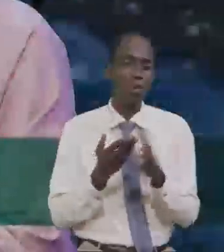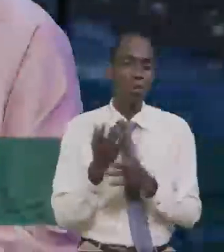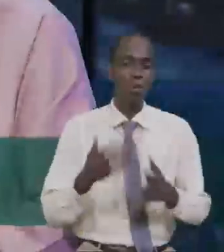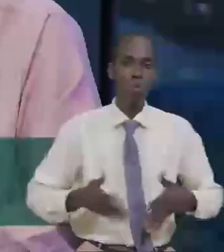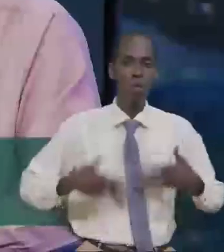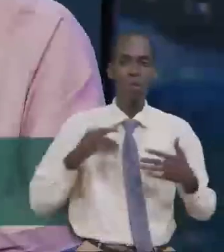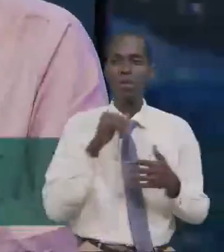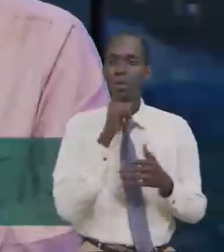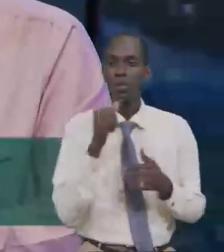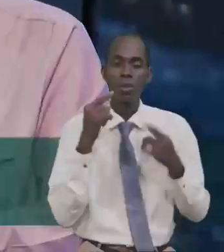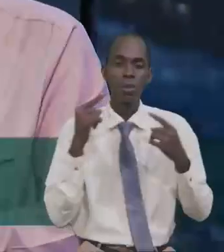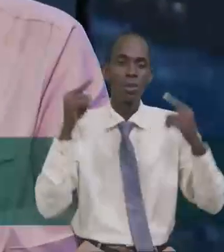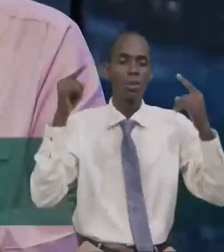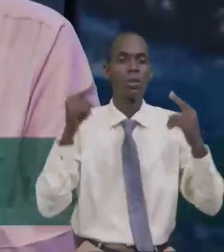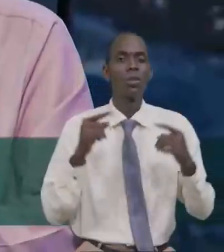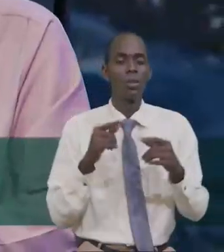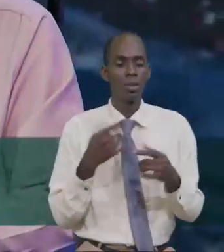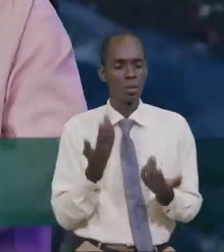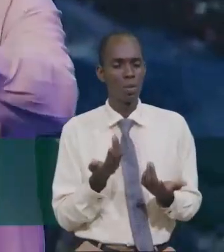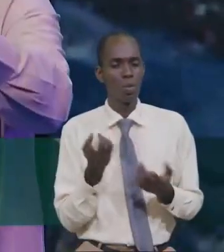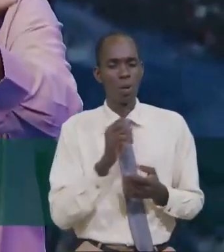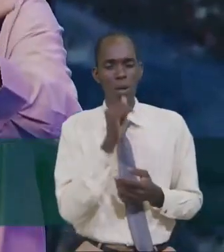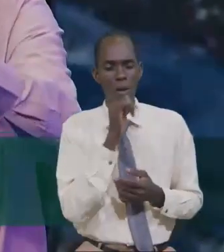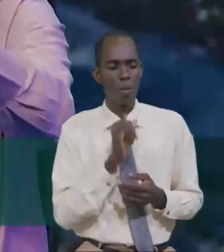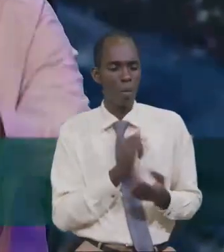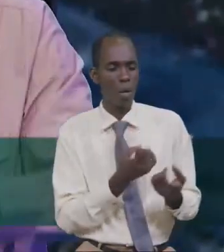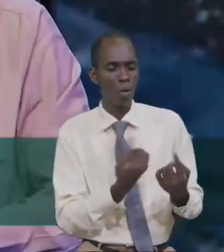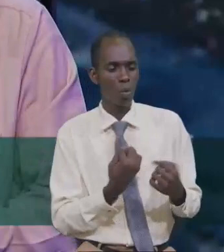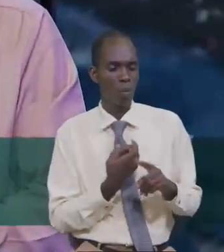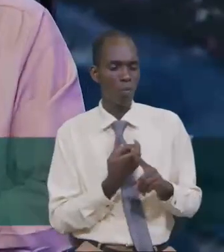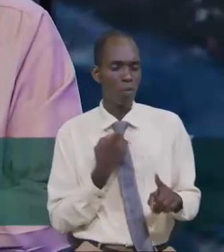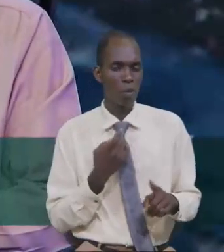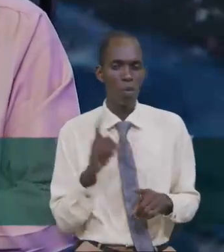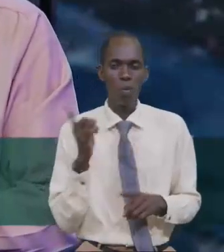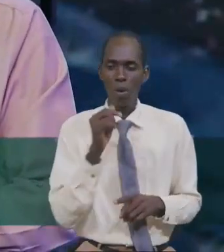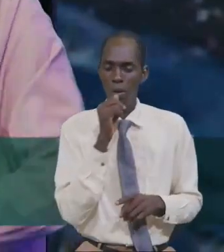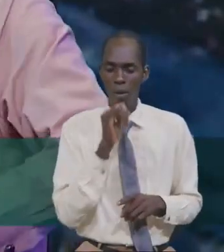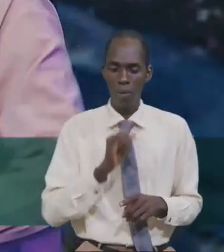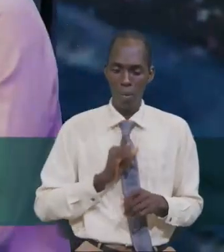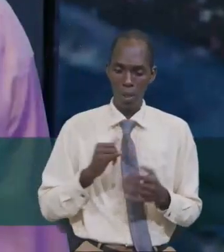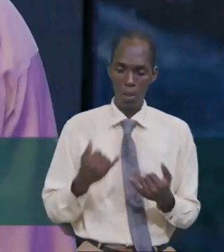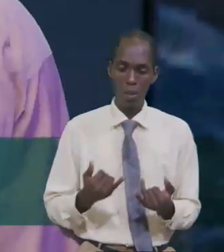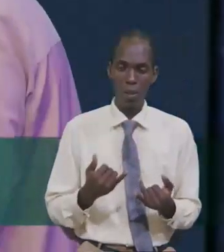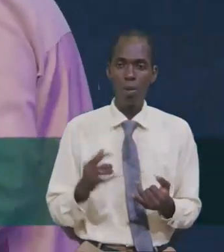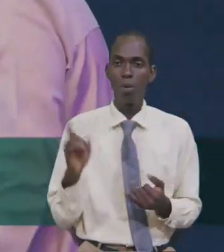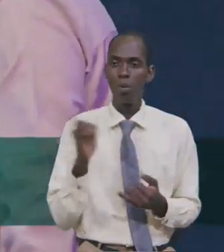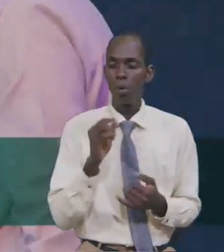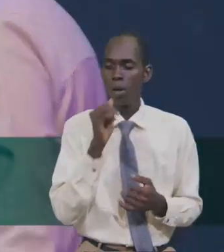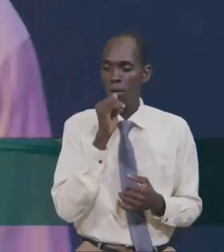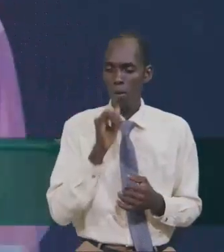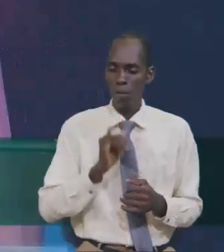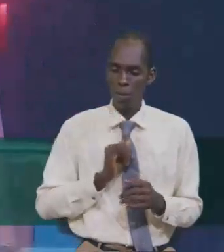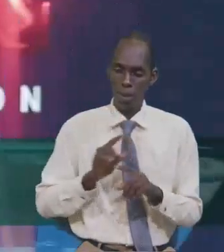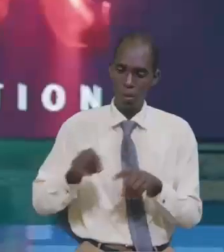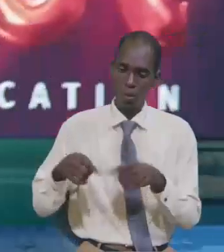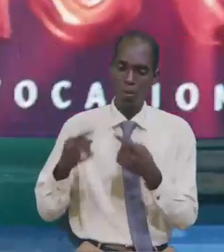Where am I going to? Life will be meaningless. I've been following this